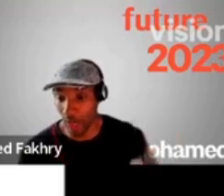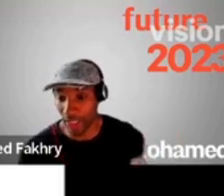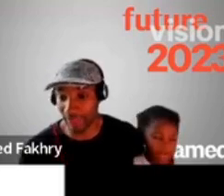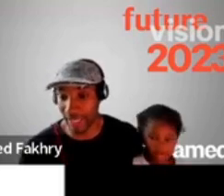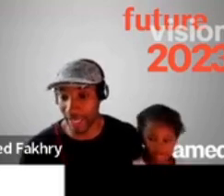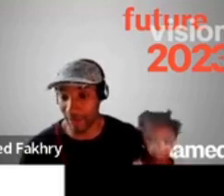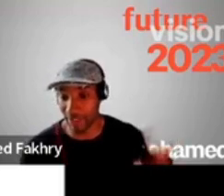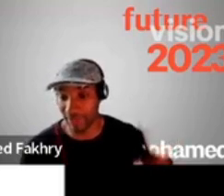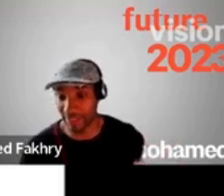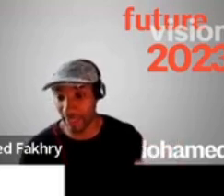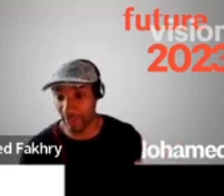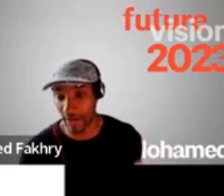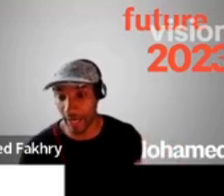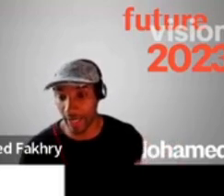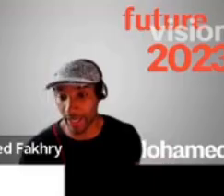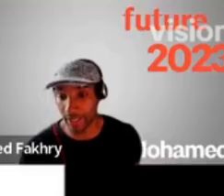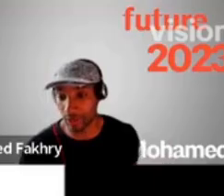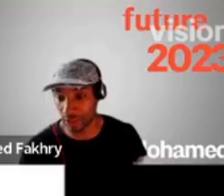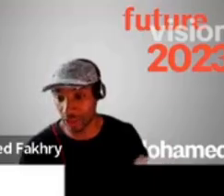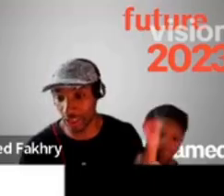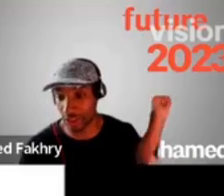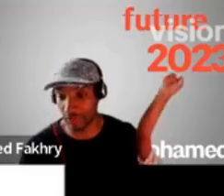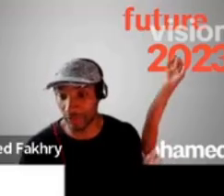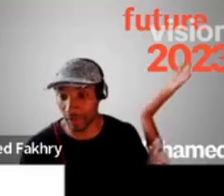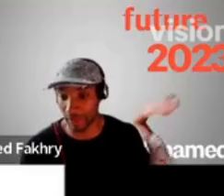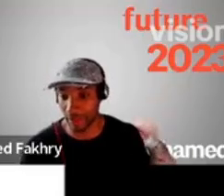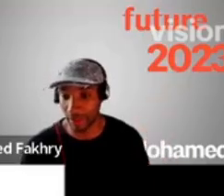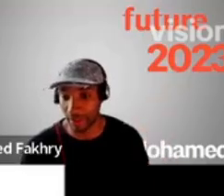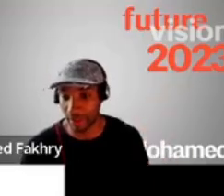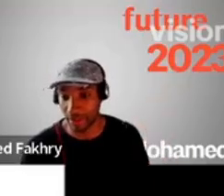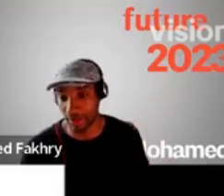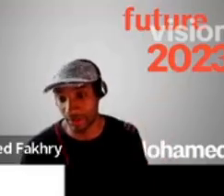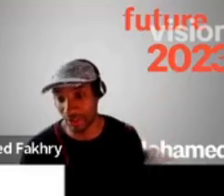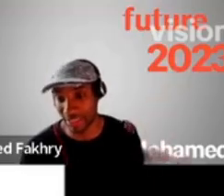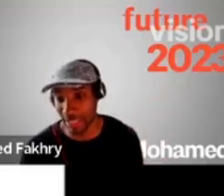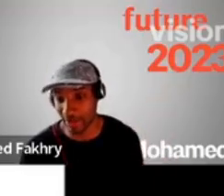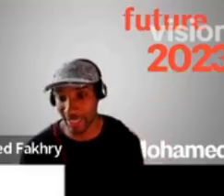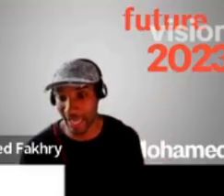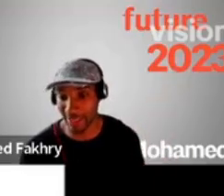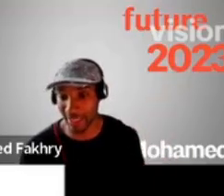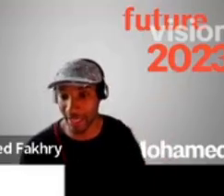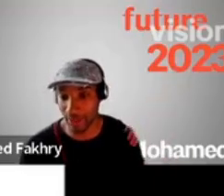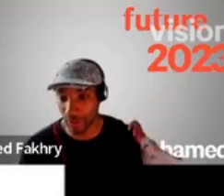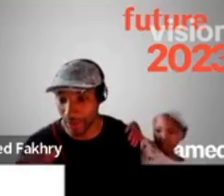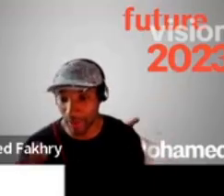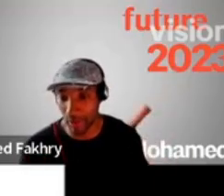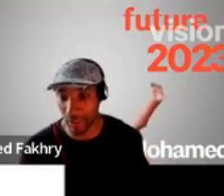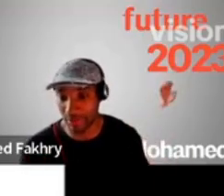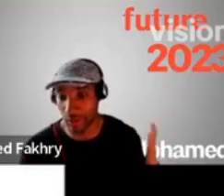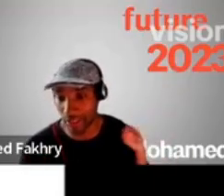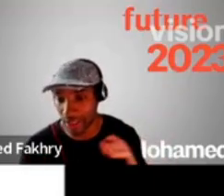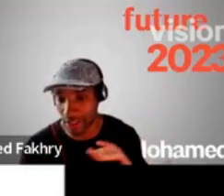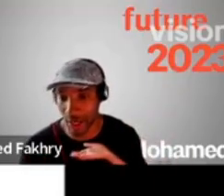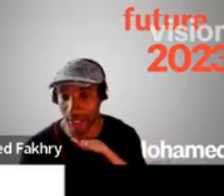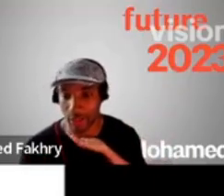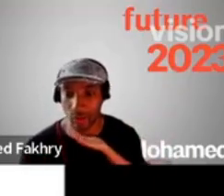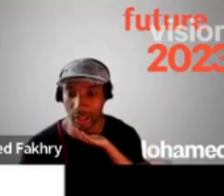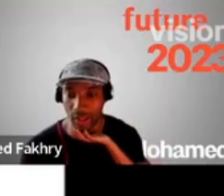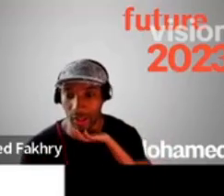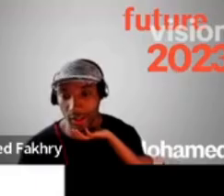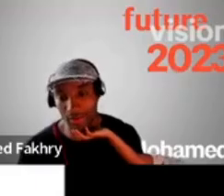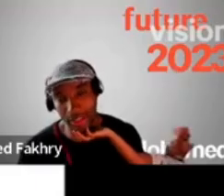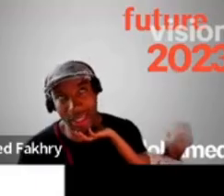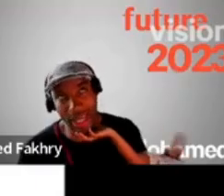where you are living. Like I was living in South Carolina, and it was challenging for me with the Southern accent and reading people's lips. So it is hard as